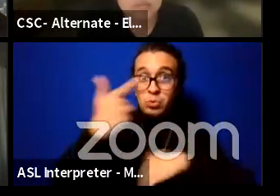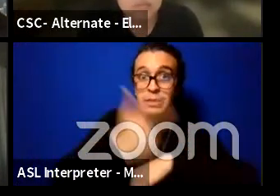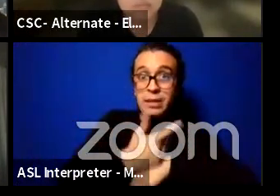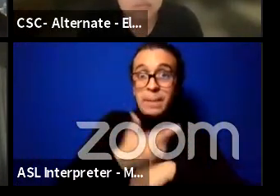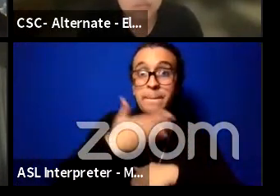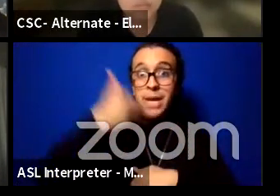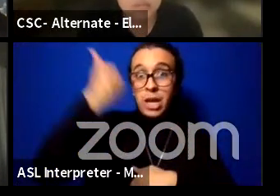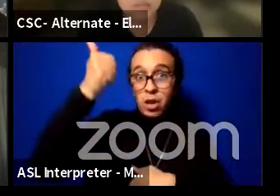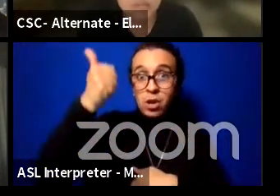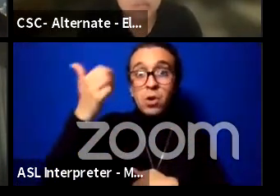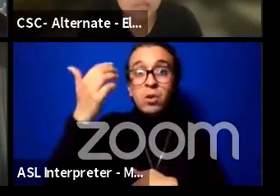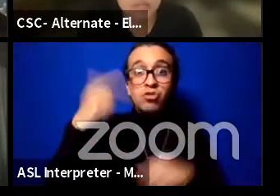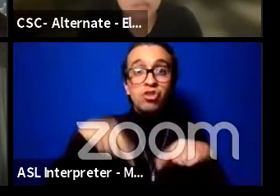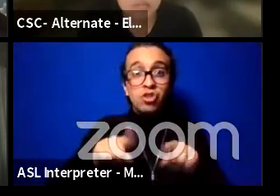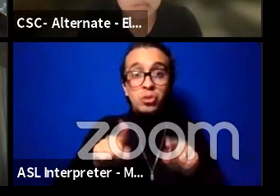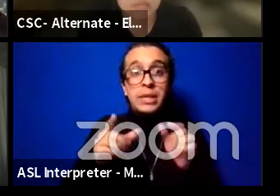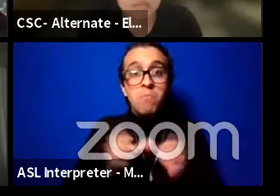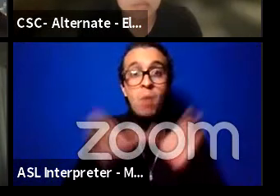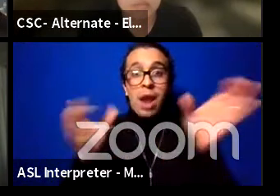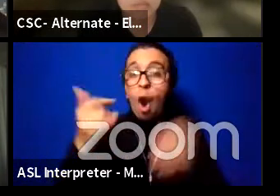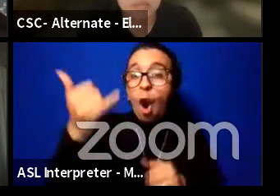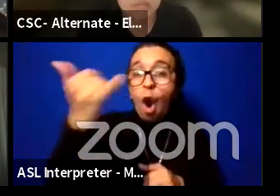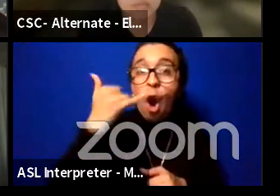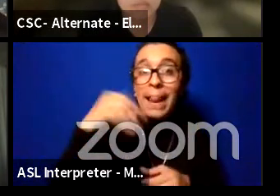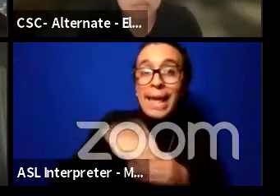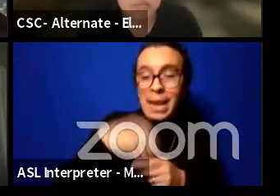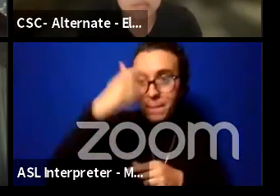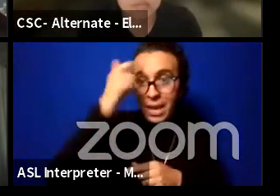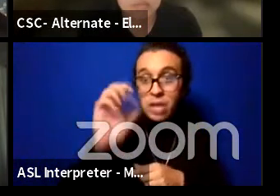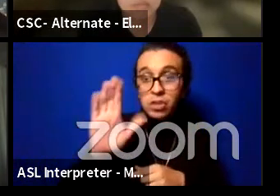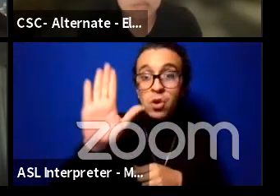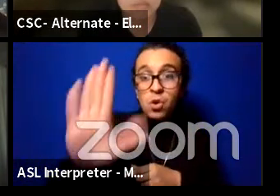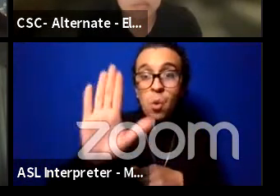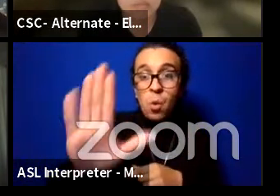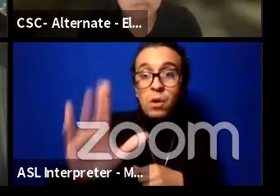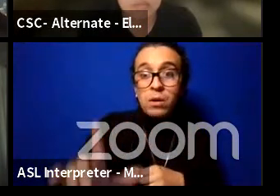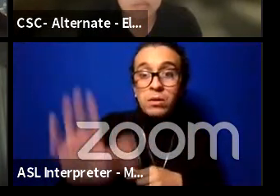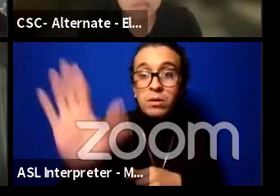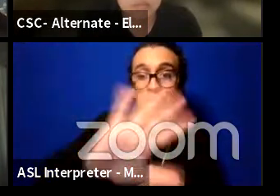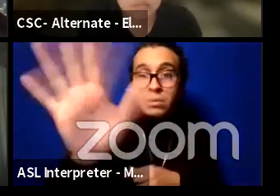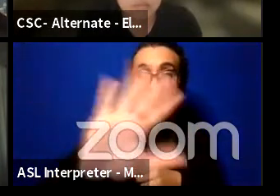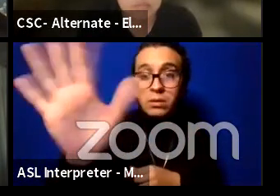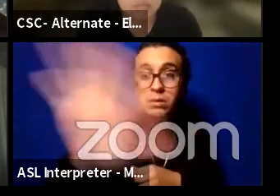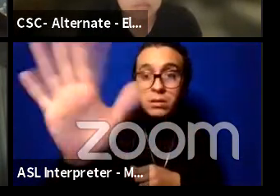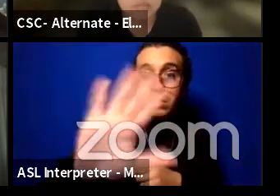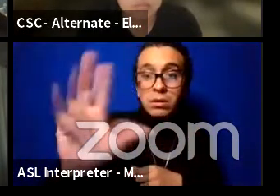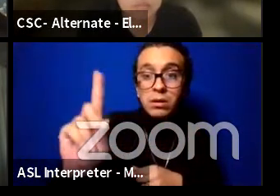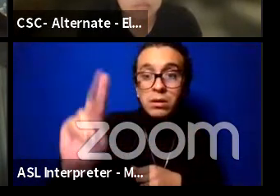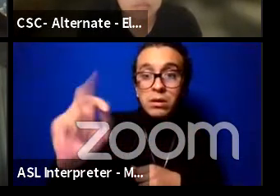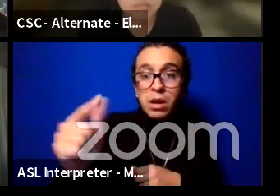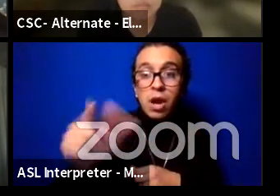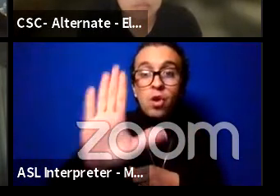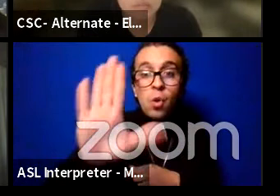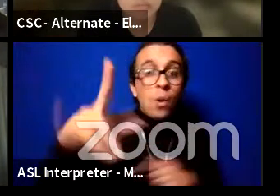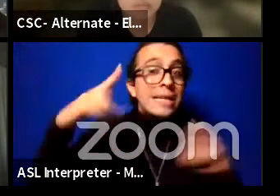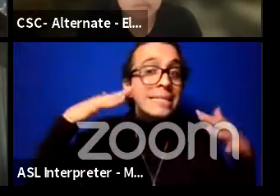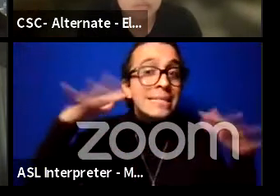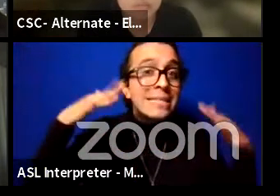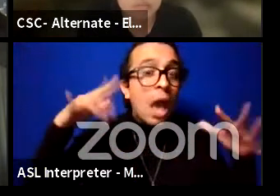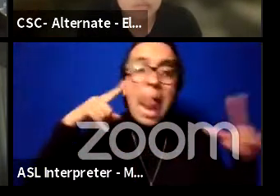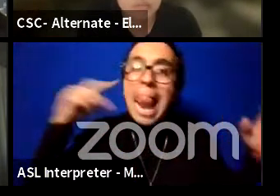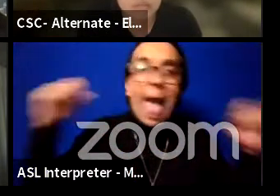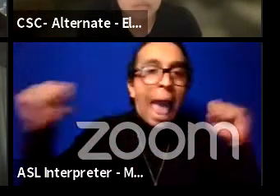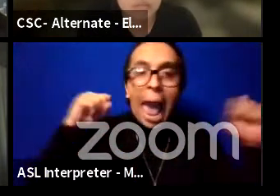you participate in the breakout groups, because there's a little bit of audio feedback at your current audio channel. So let's see